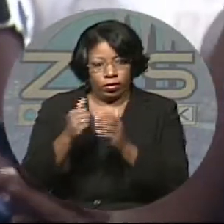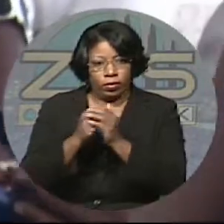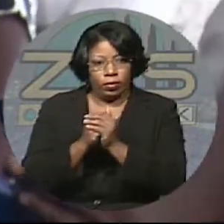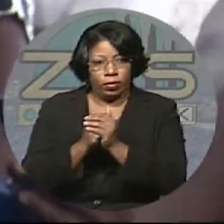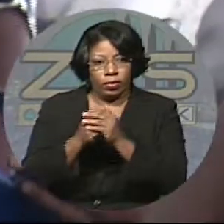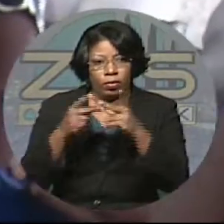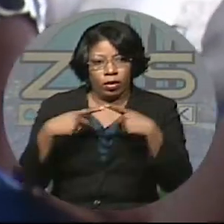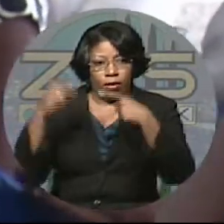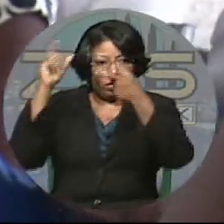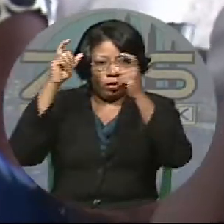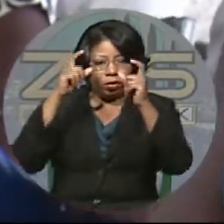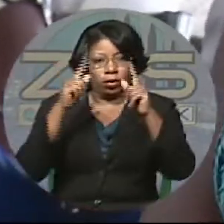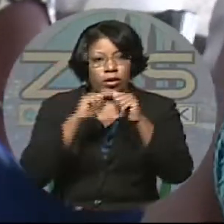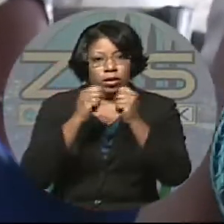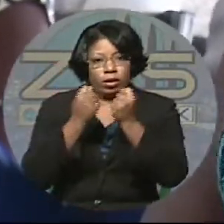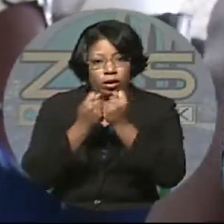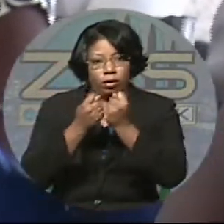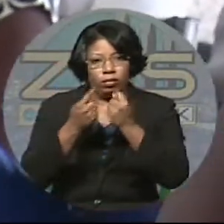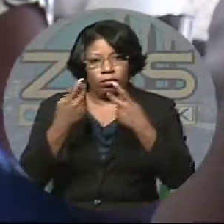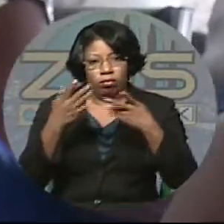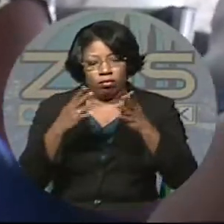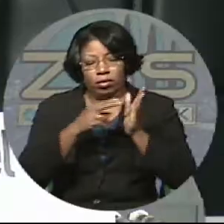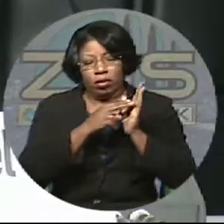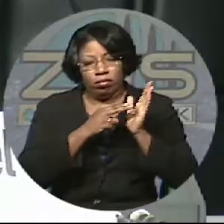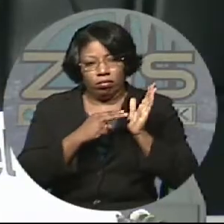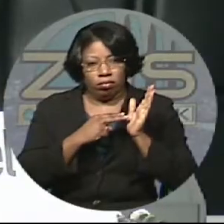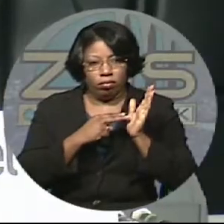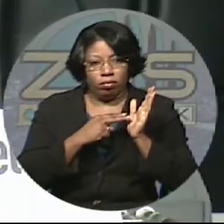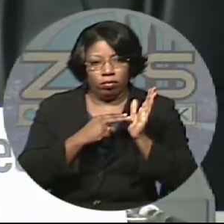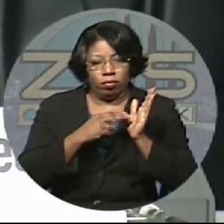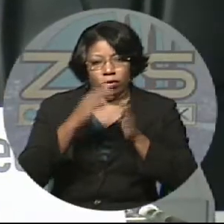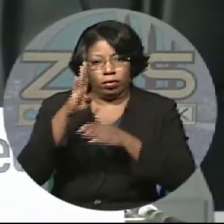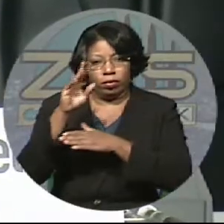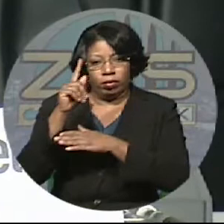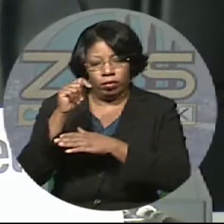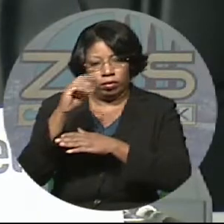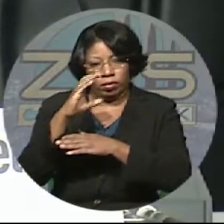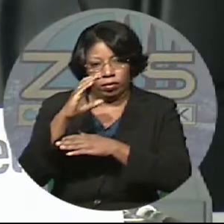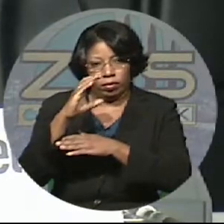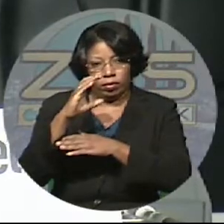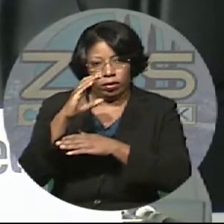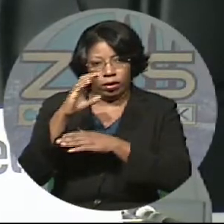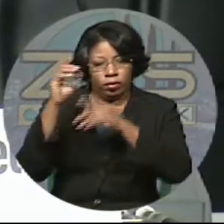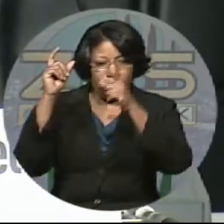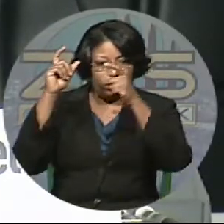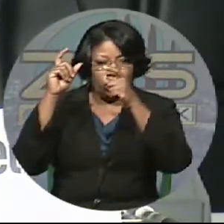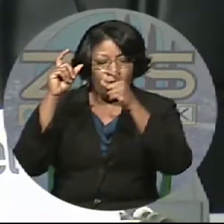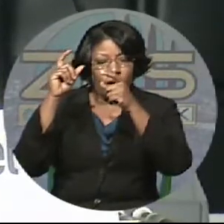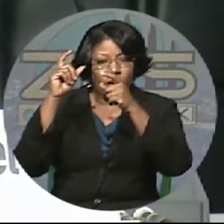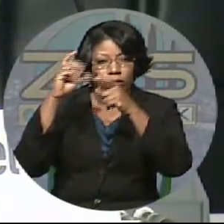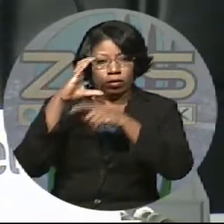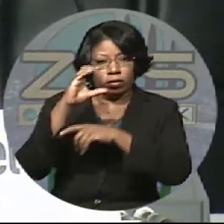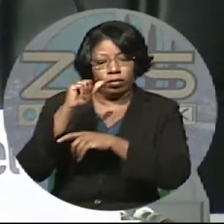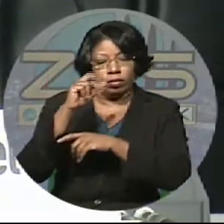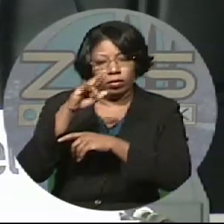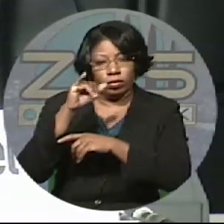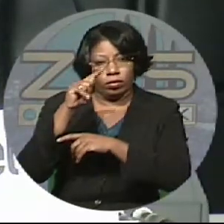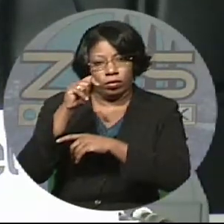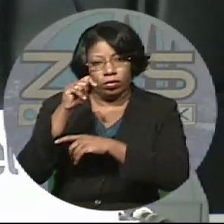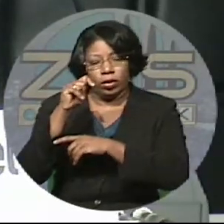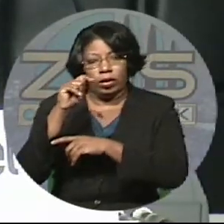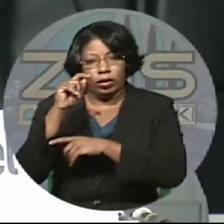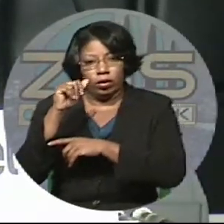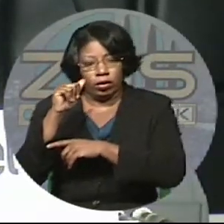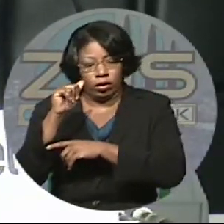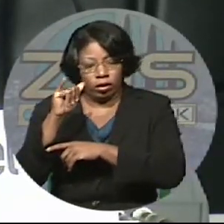had Carifta teams that has been labeled as title sponsor, the BTC Carifta teams, for both the swim and for the track and